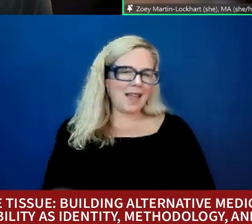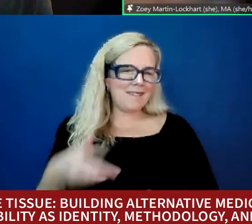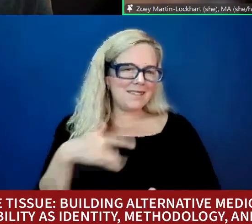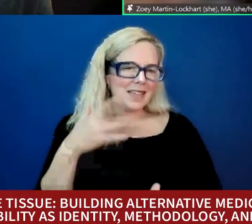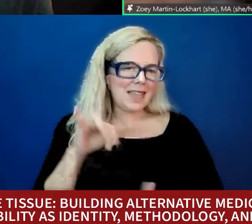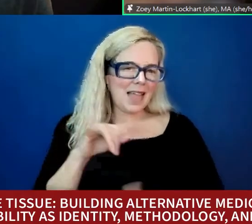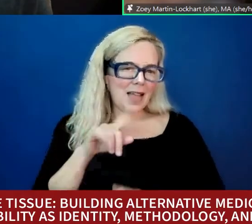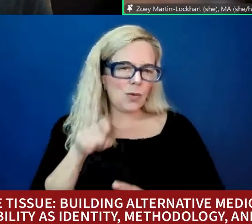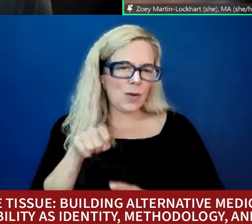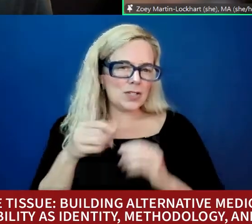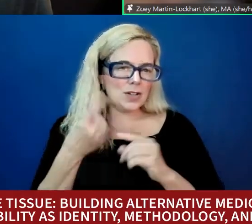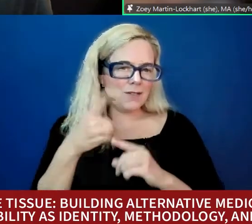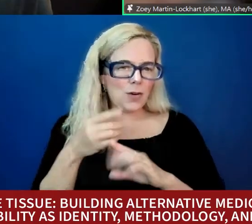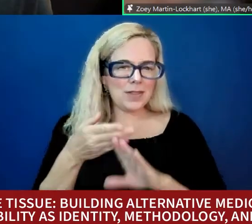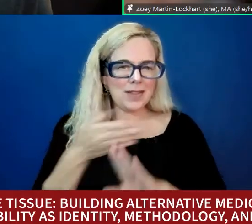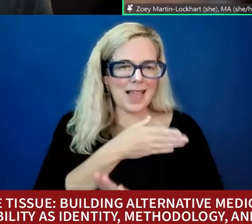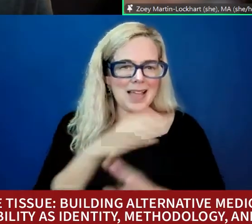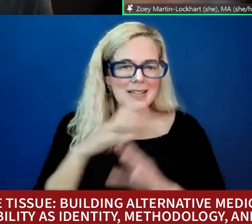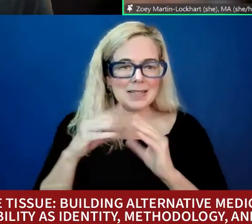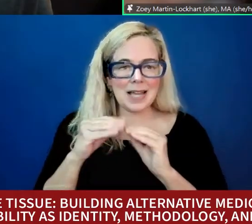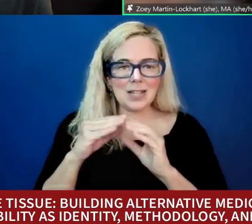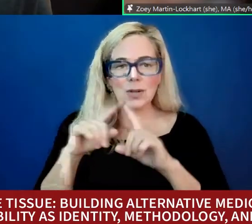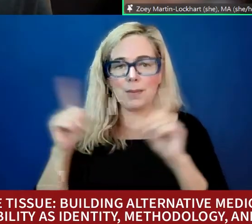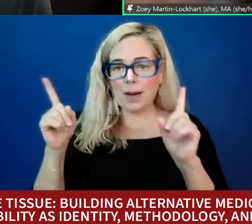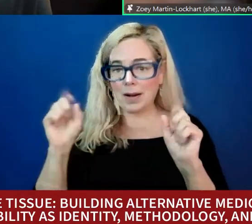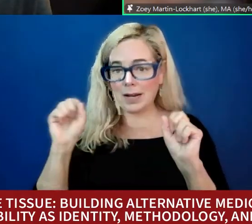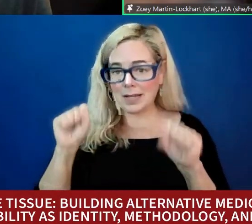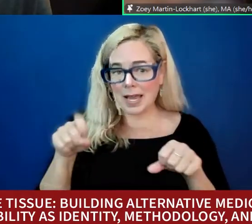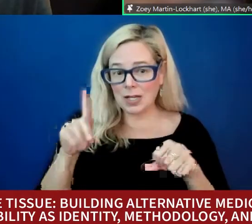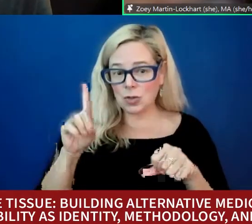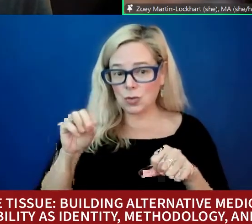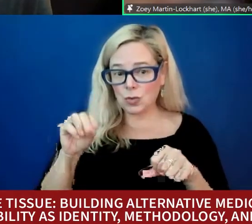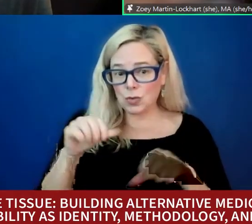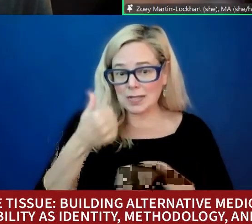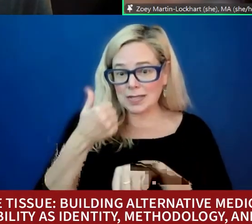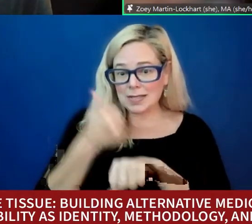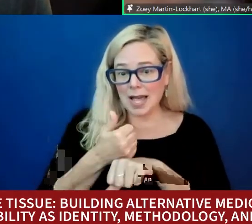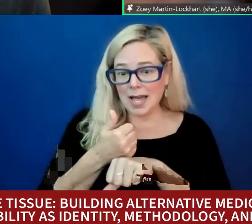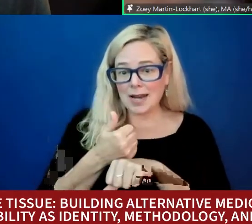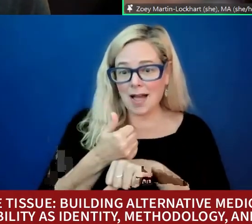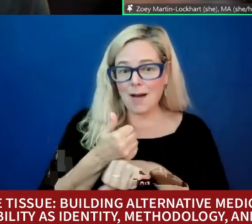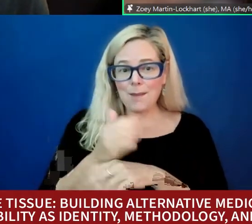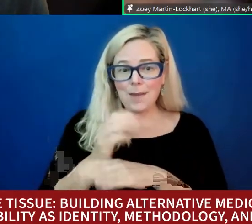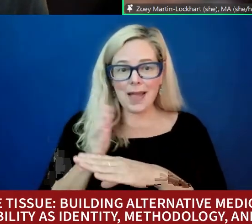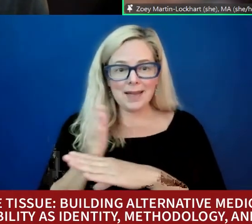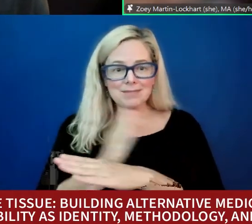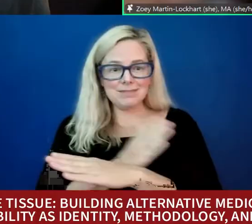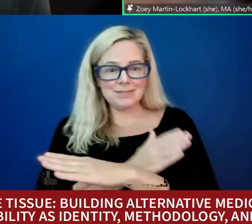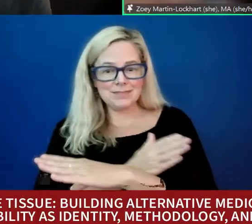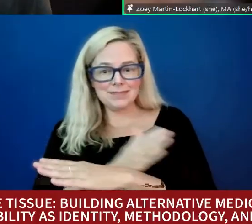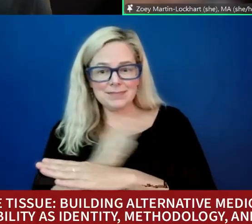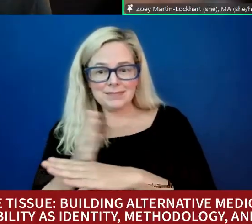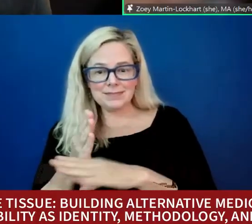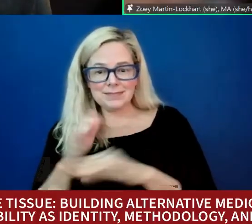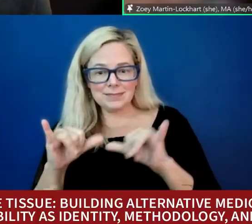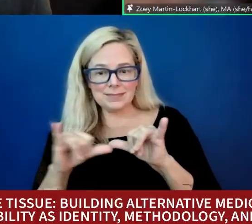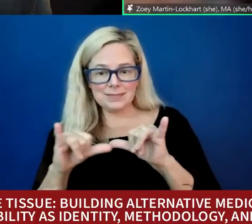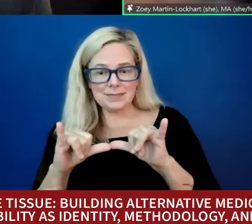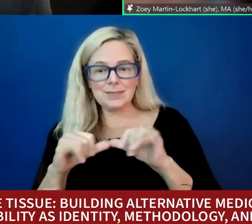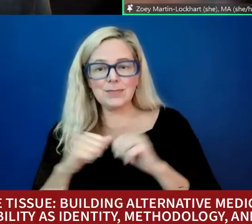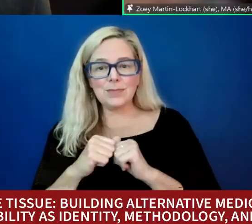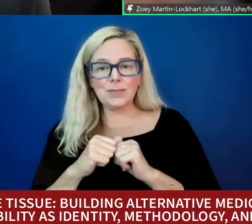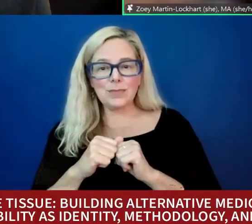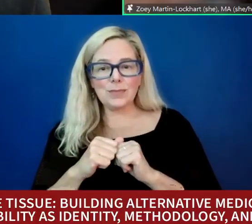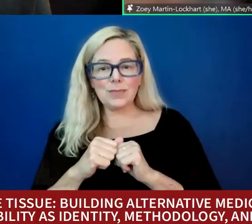there's obvious things like, can you do a sliding scale? Or I was talking about concierge